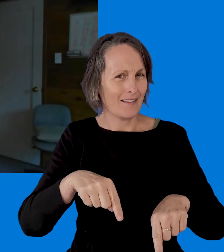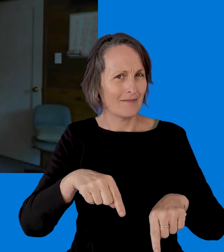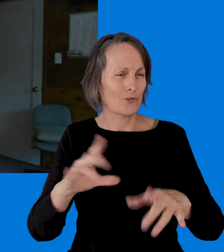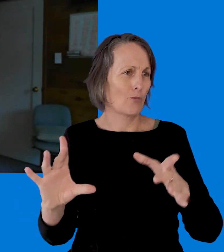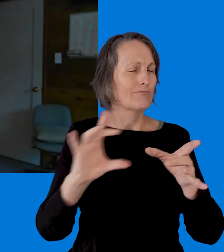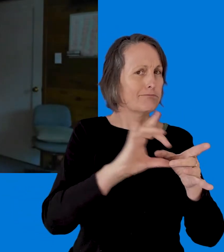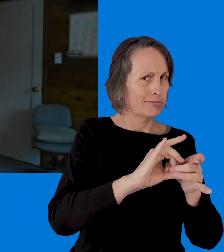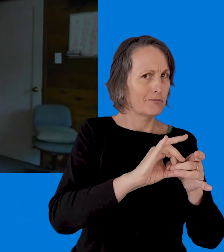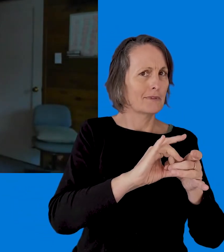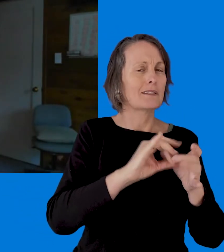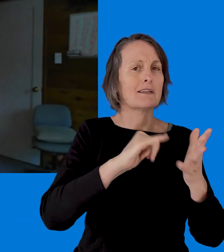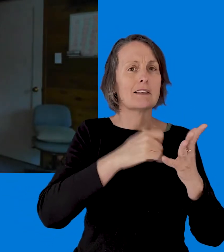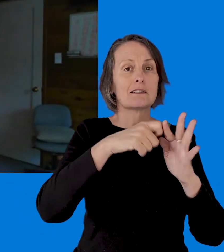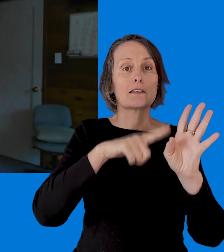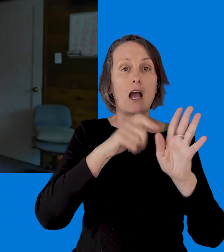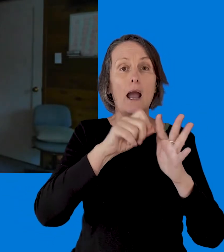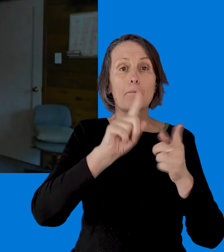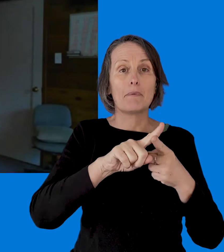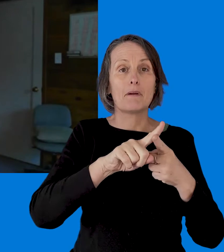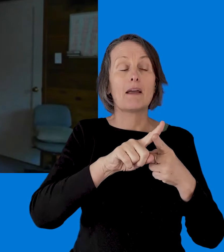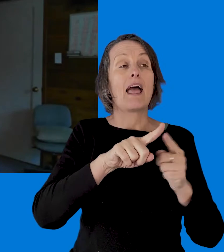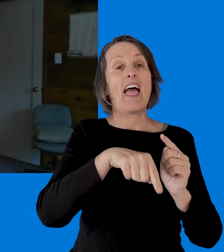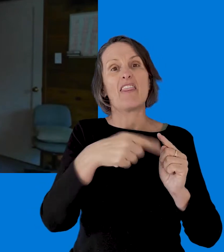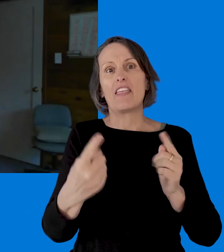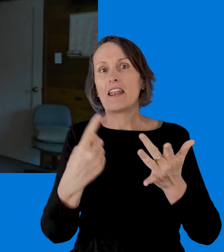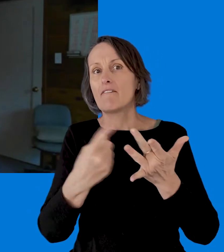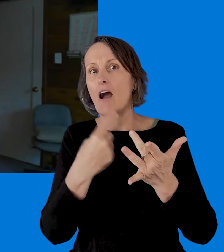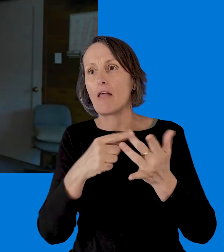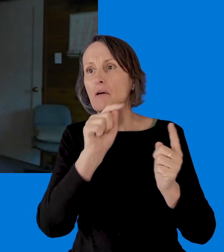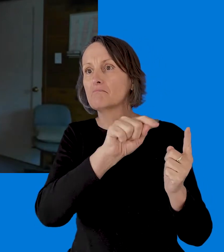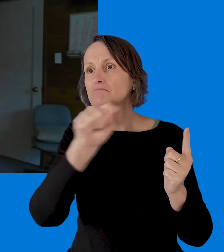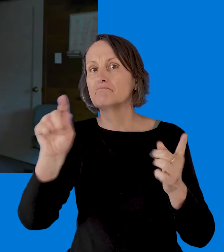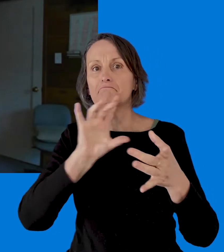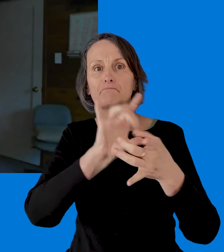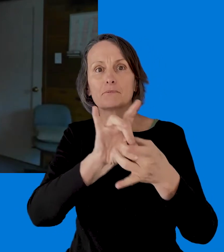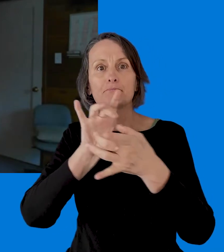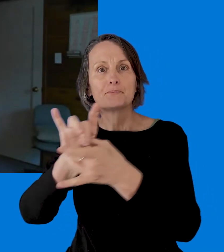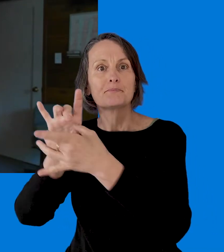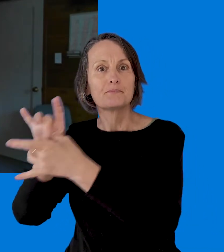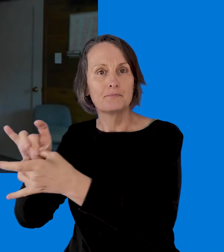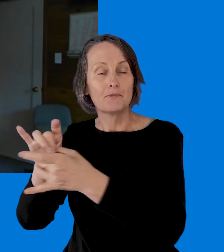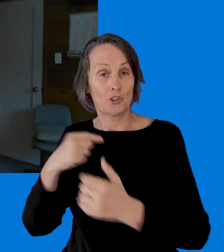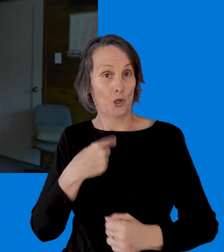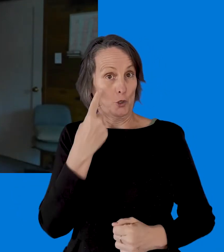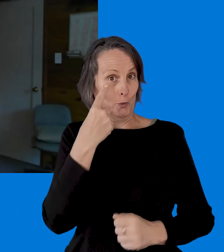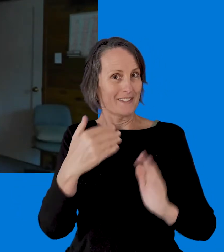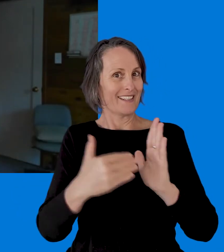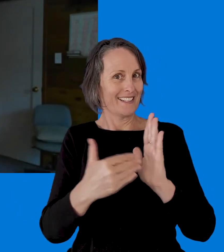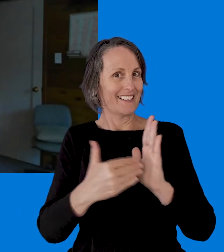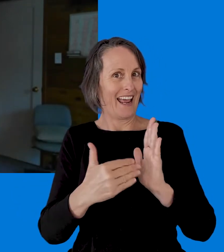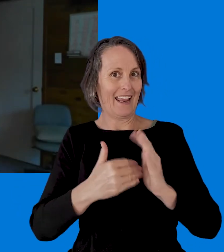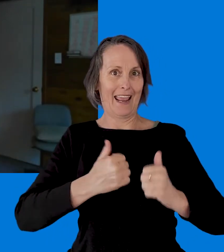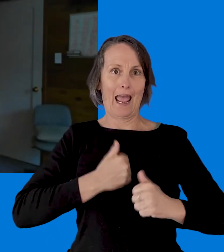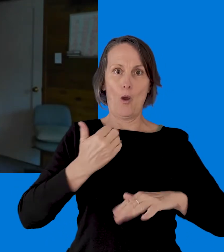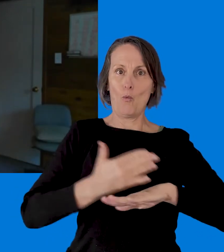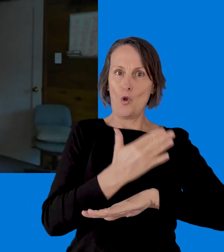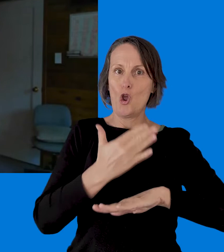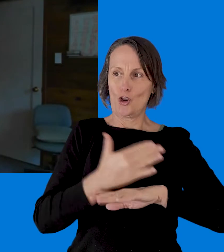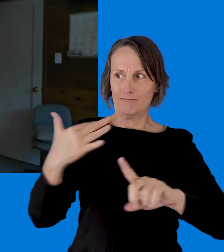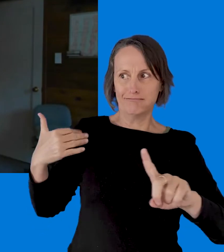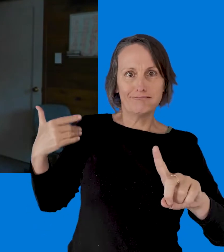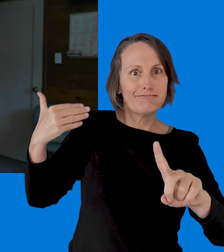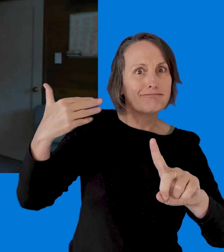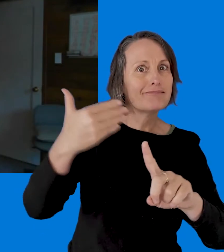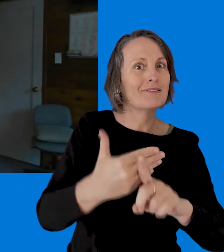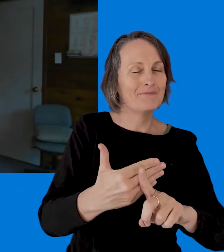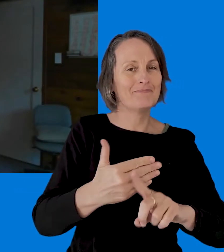ago. And then integration into other products as well. So you'll see some of the end results of some of that work of the development